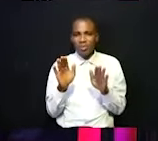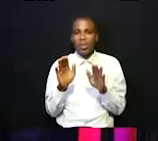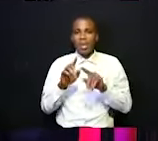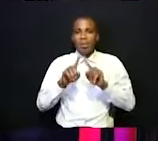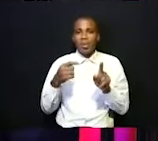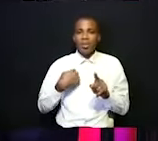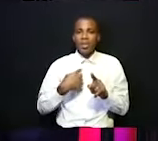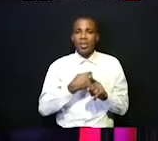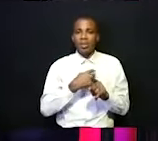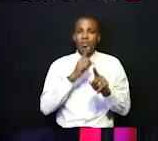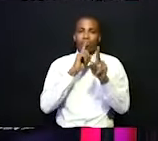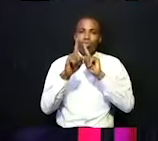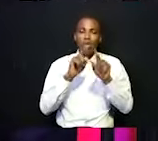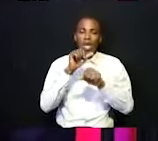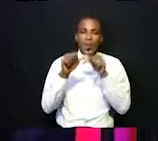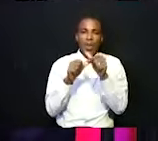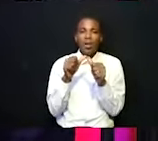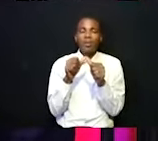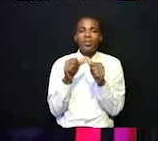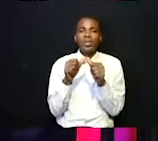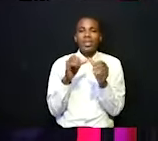church. So